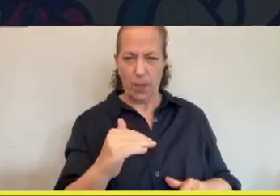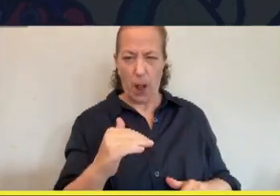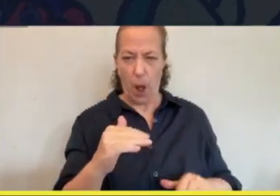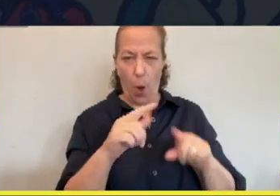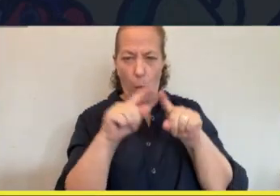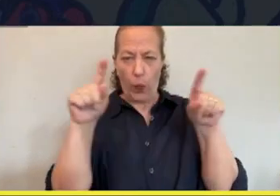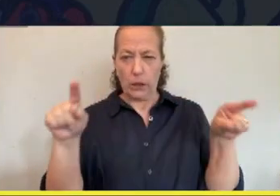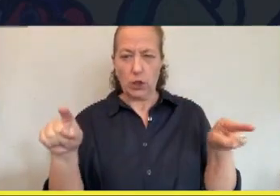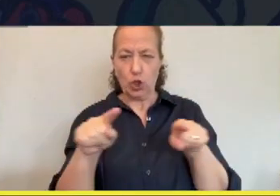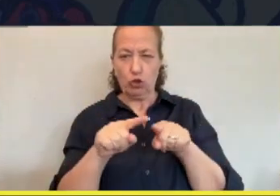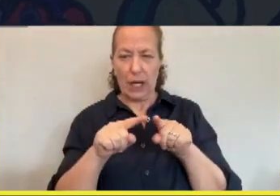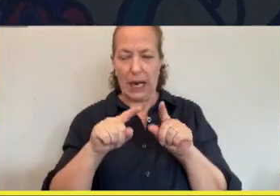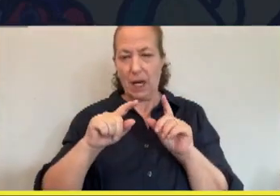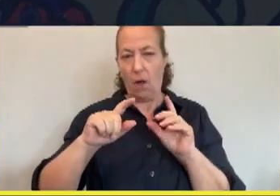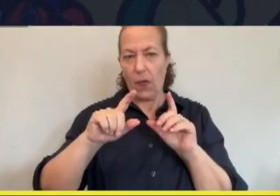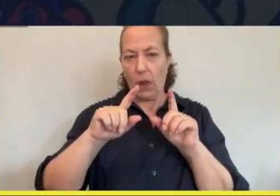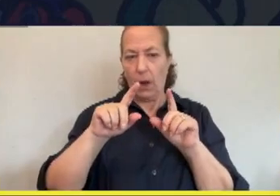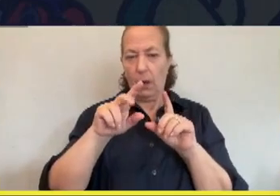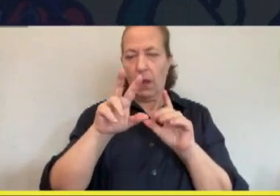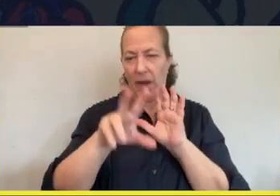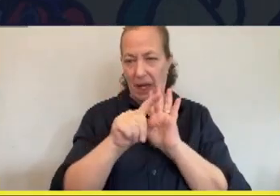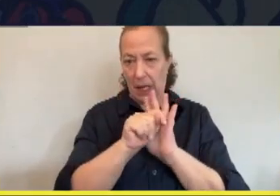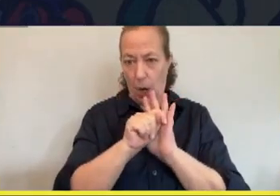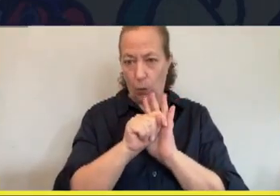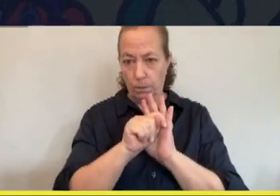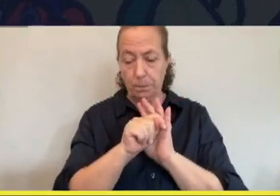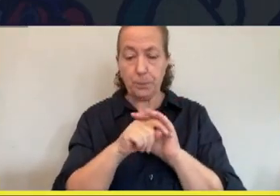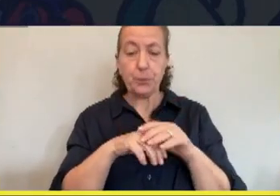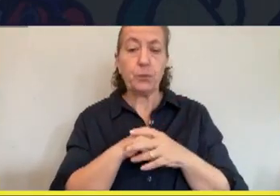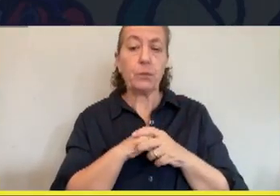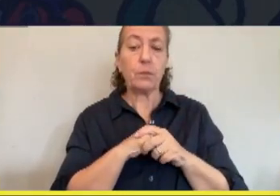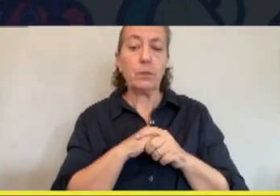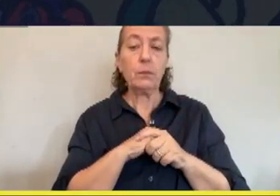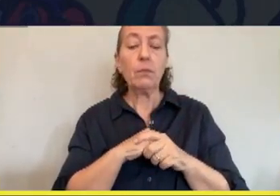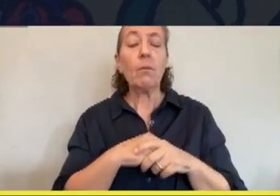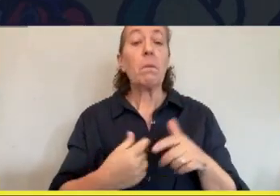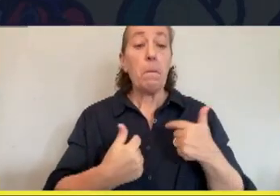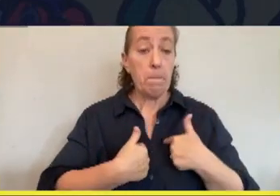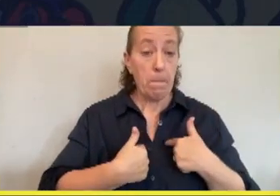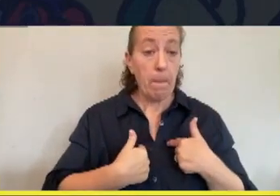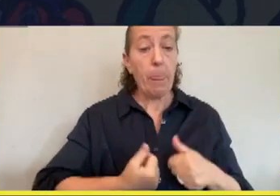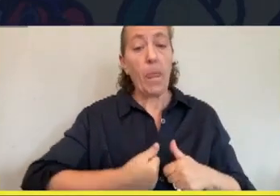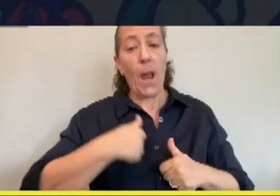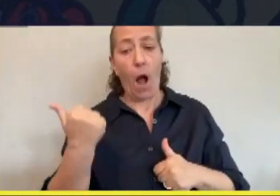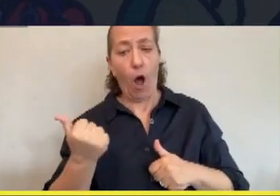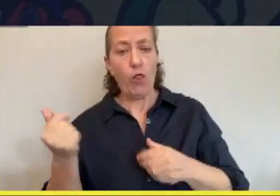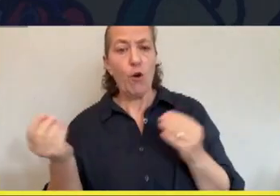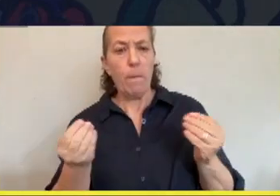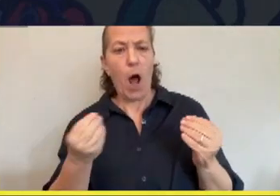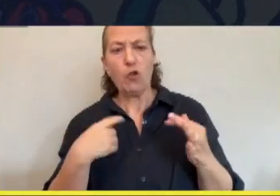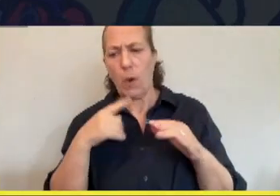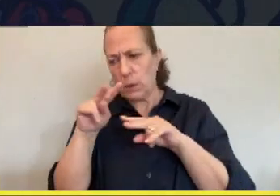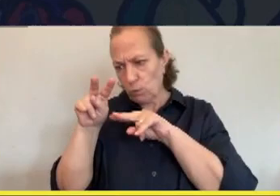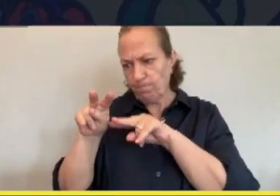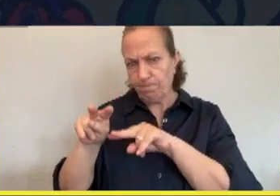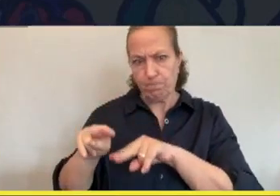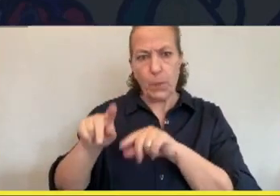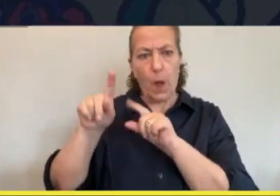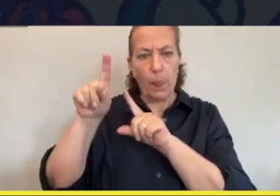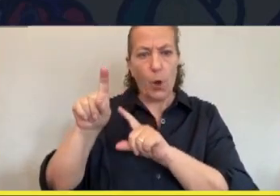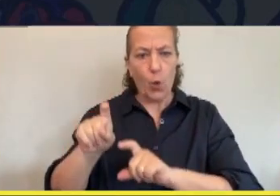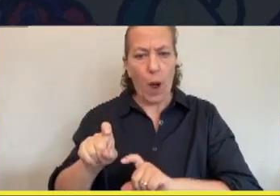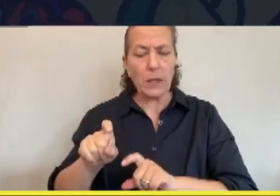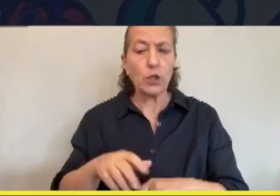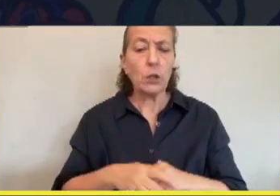video. I will do my best and other moderators will do their best to get to your questions. It's best if they are short and